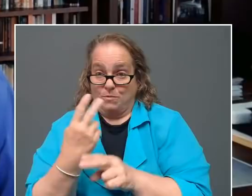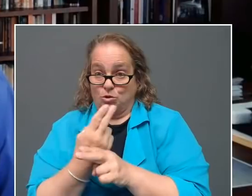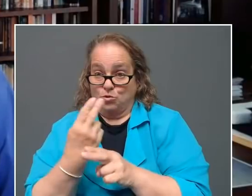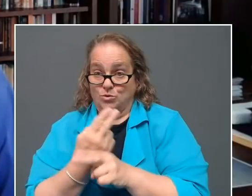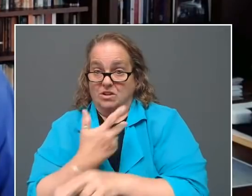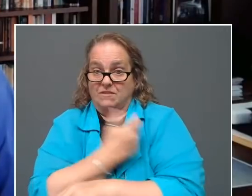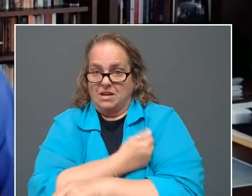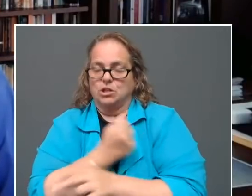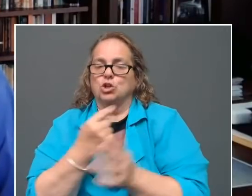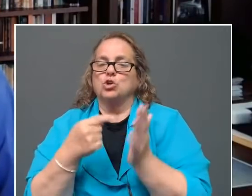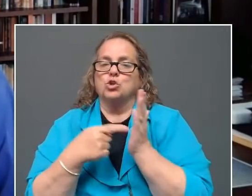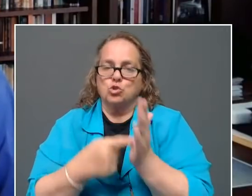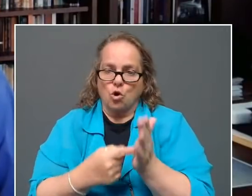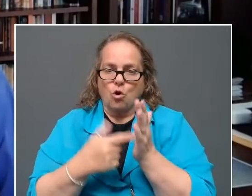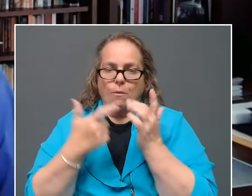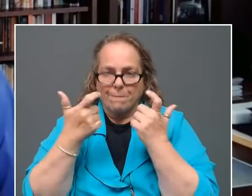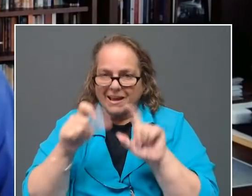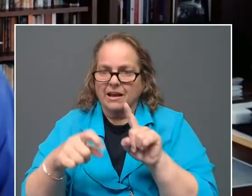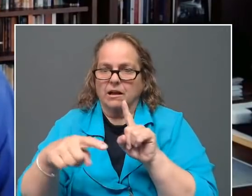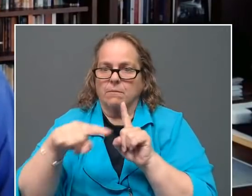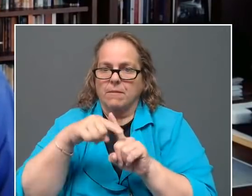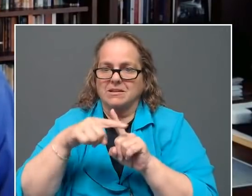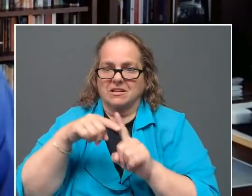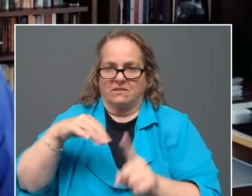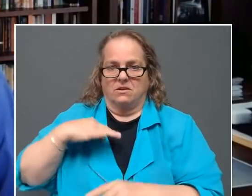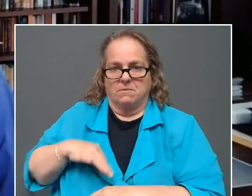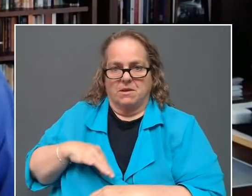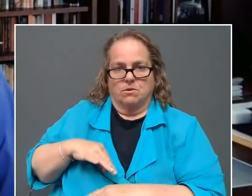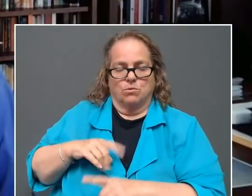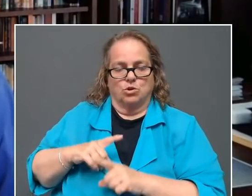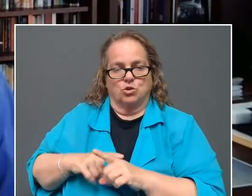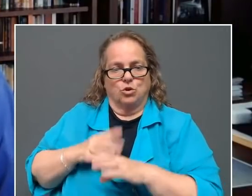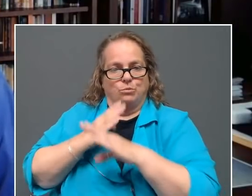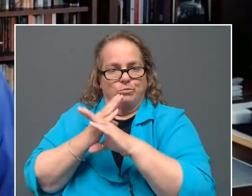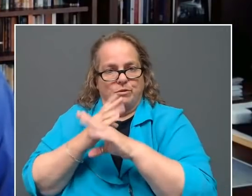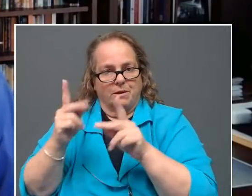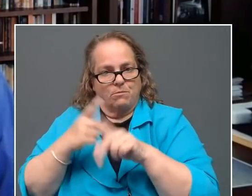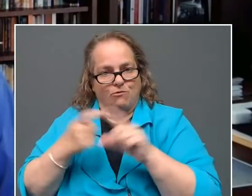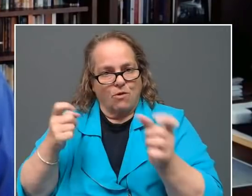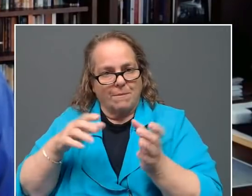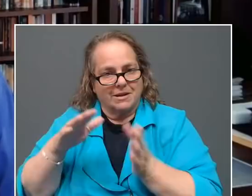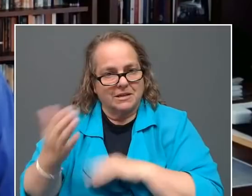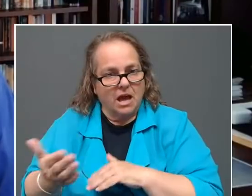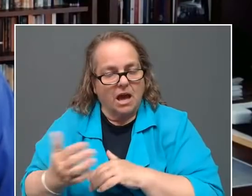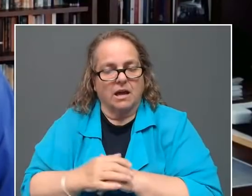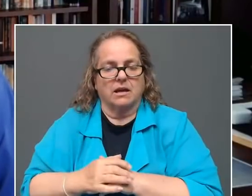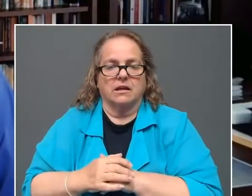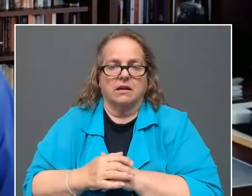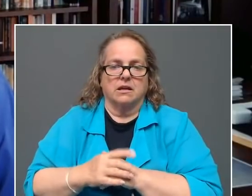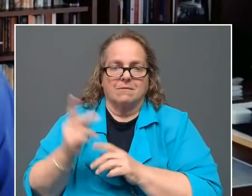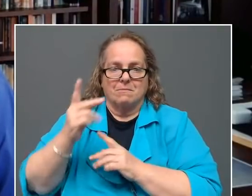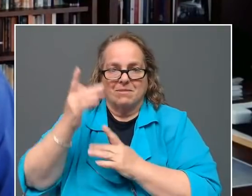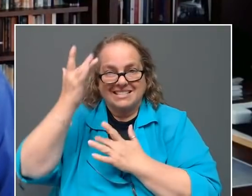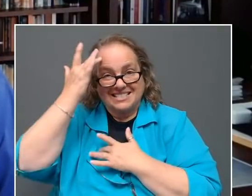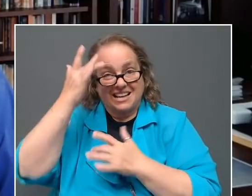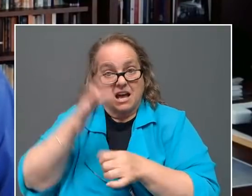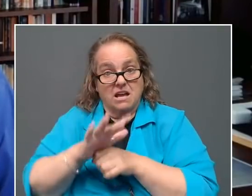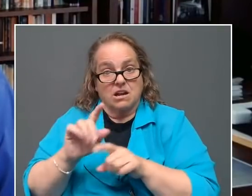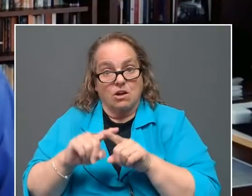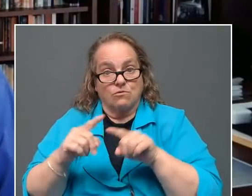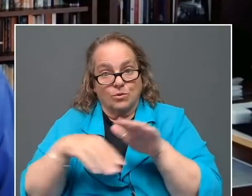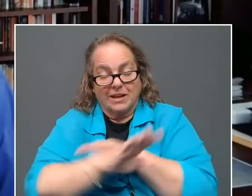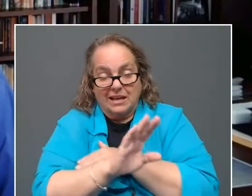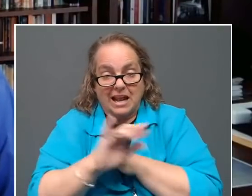positive benefit in keeping people from dying and keeping people from getting sick enough to go into an ICU and